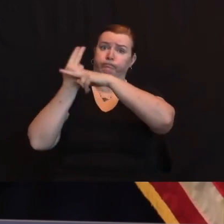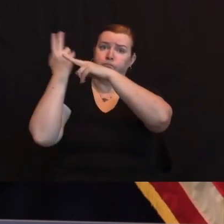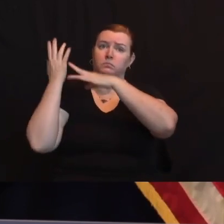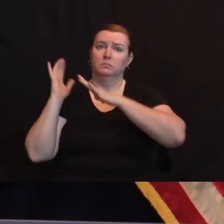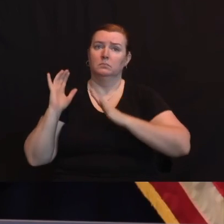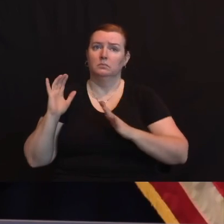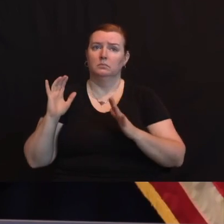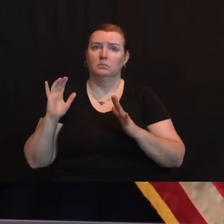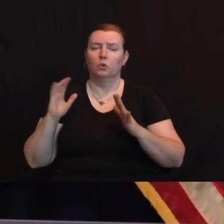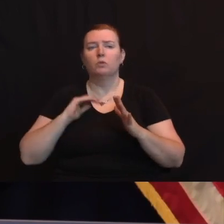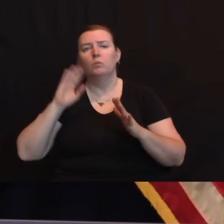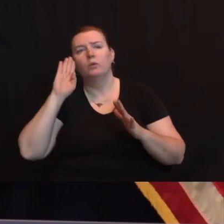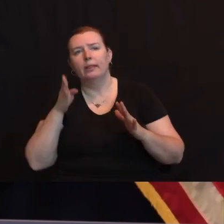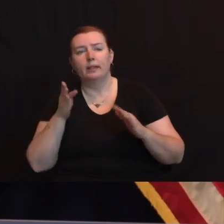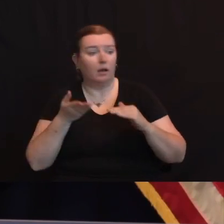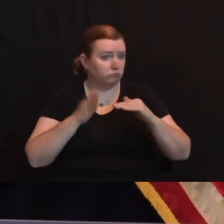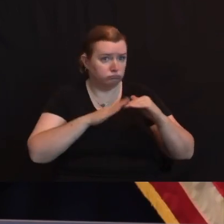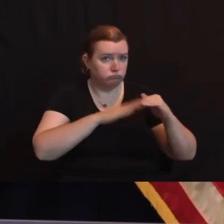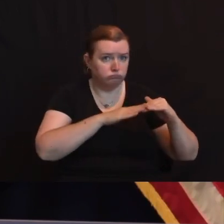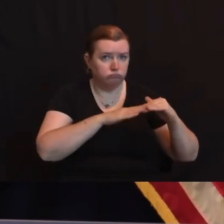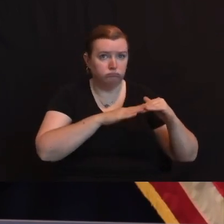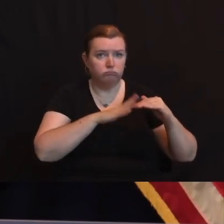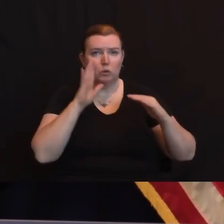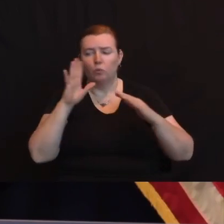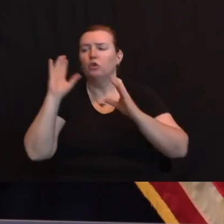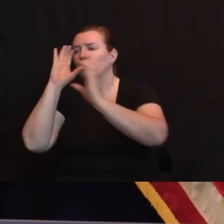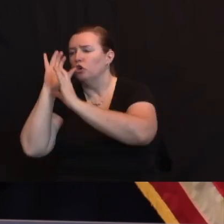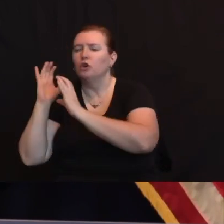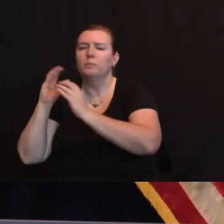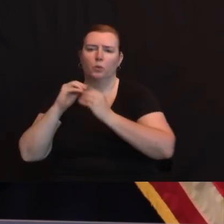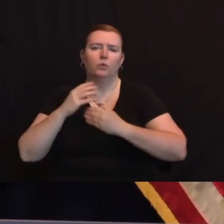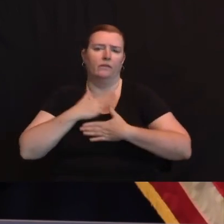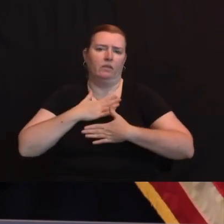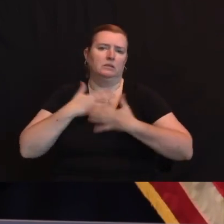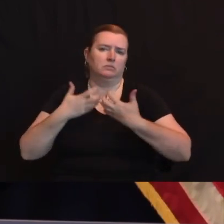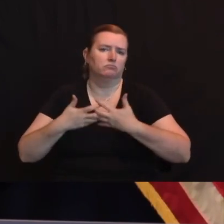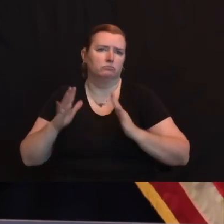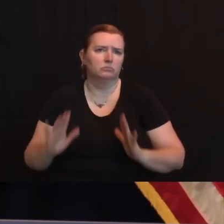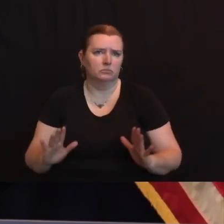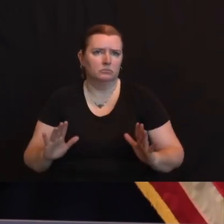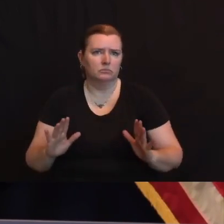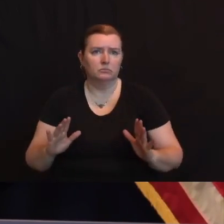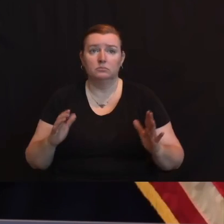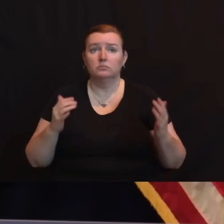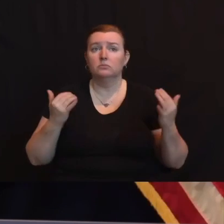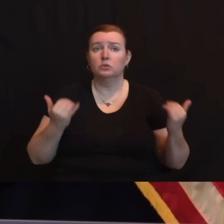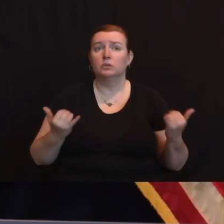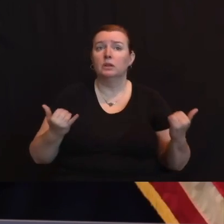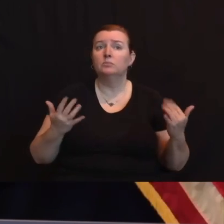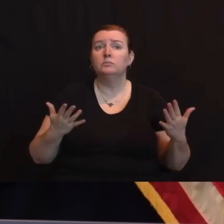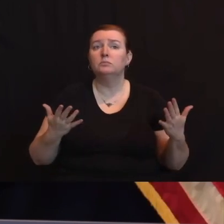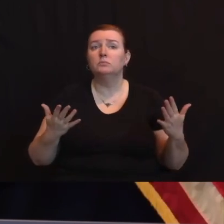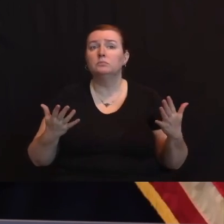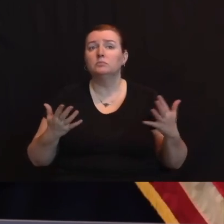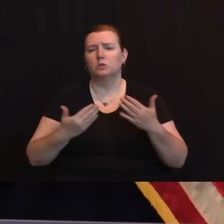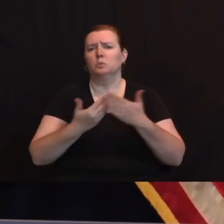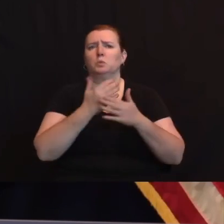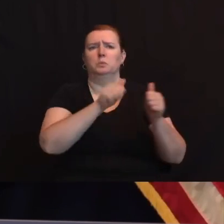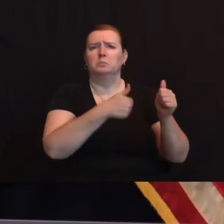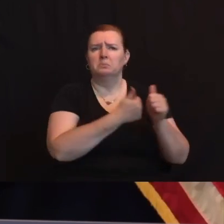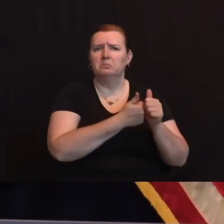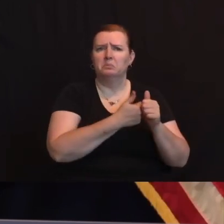be looking for more. But I think the use of alternate ventilators is increasing. They're finding